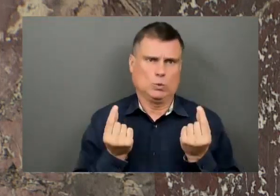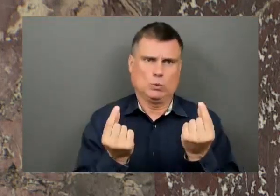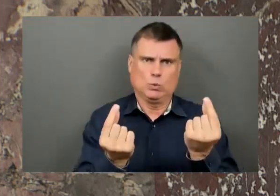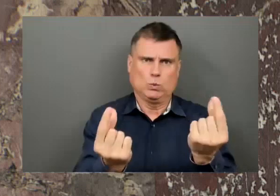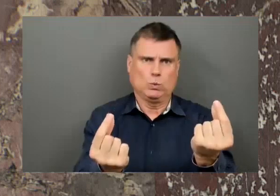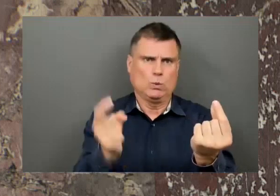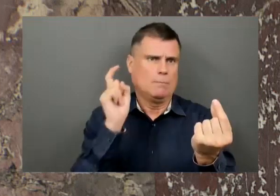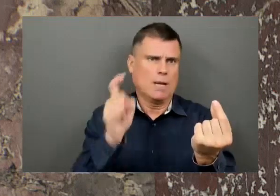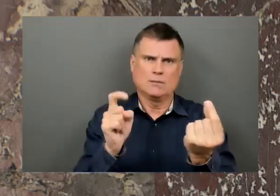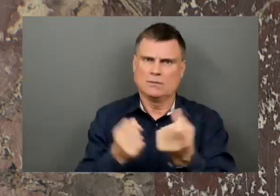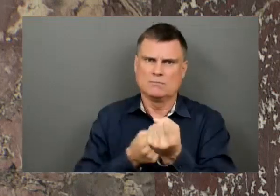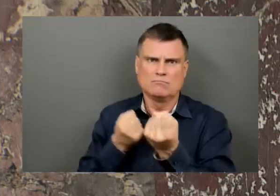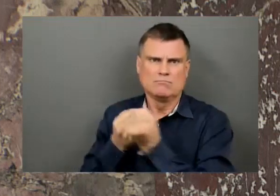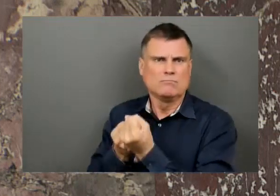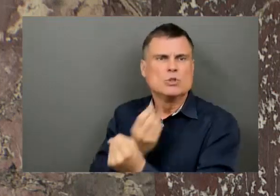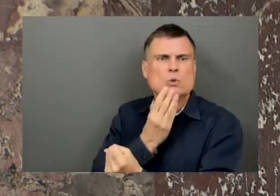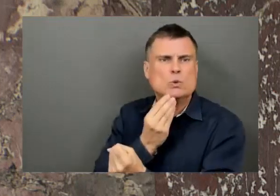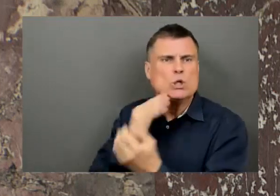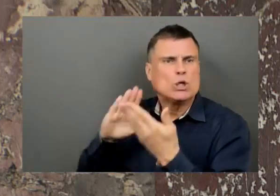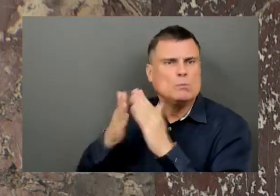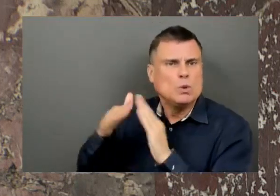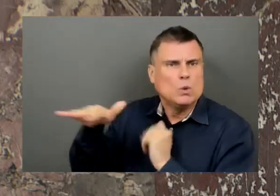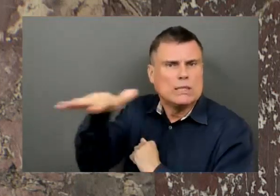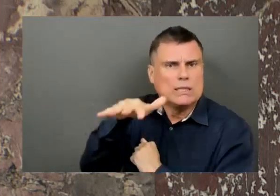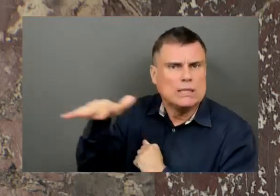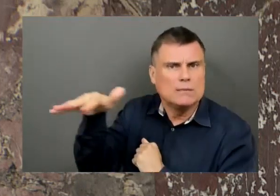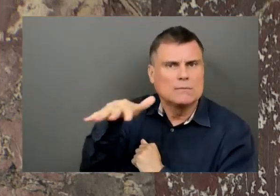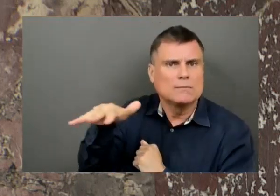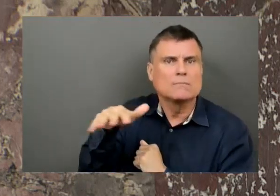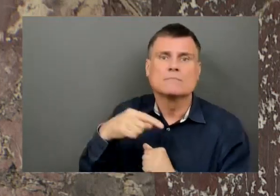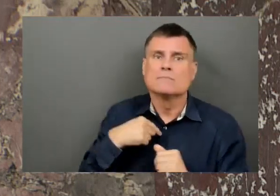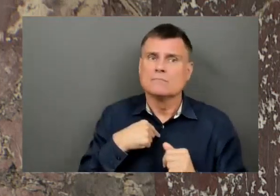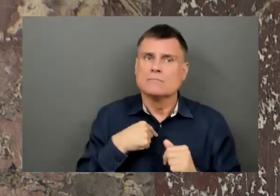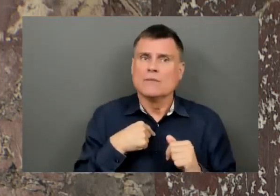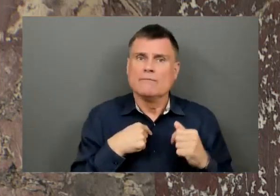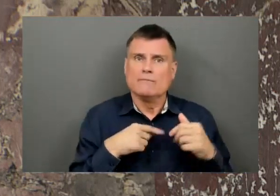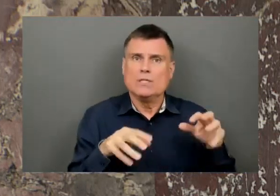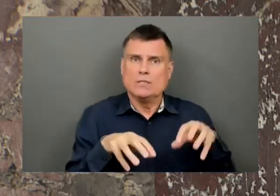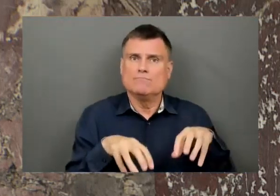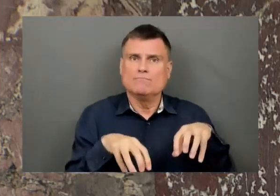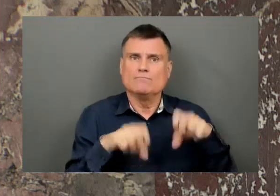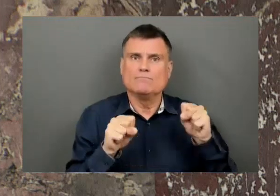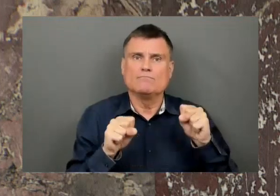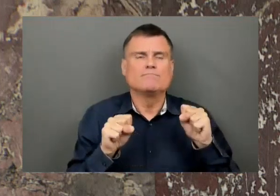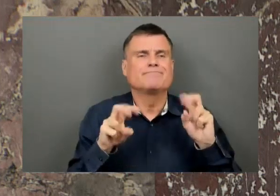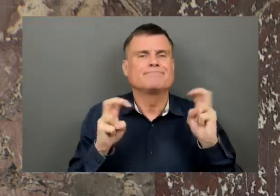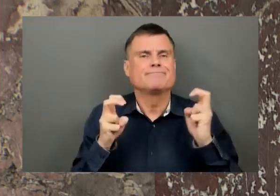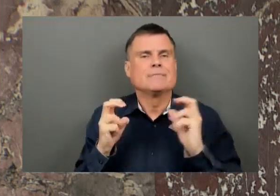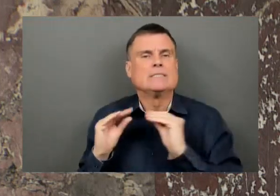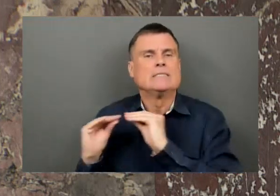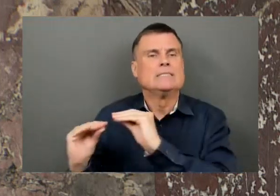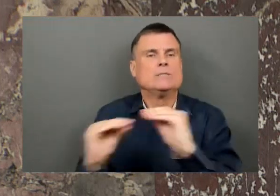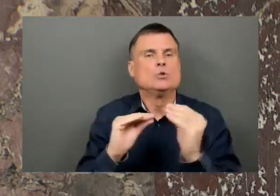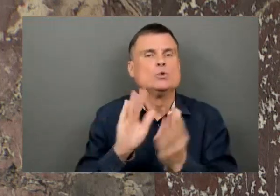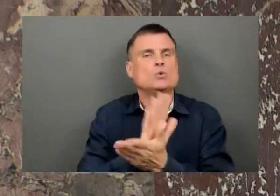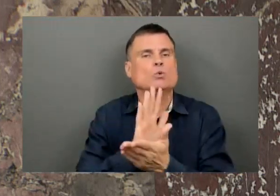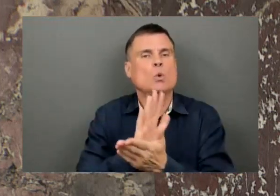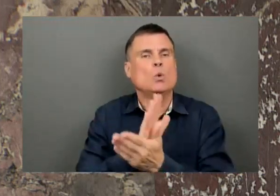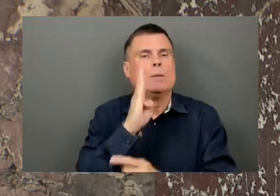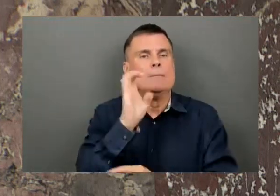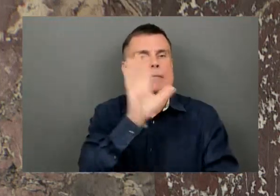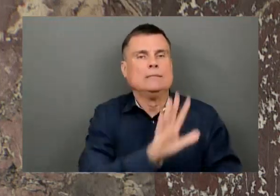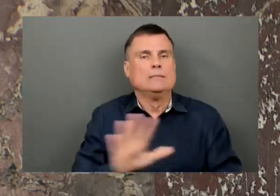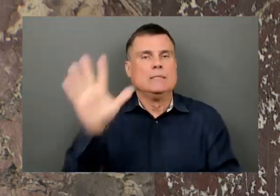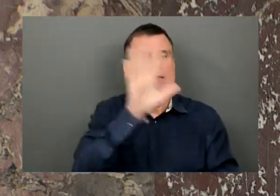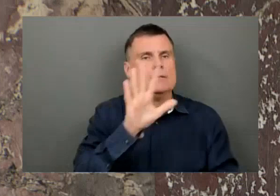early actions. We're ensuring mandatory Holocaust education for all British Columbia kids at school. The BC Prosecution Service has a new hate crimes